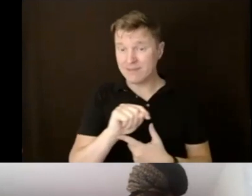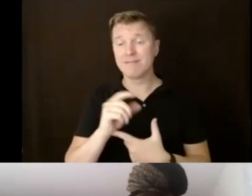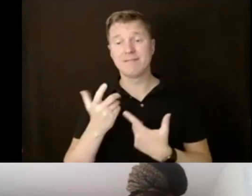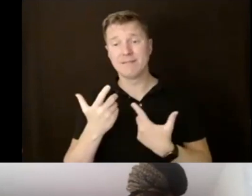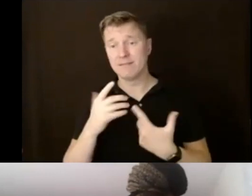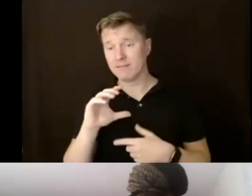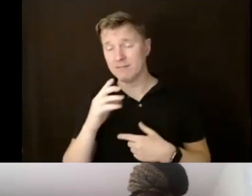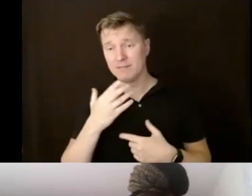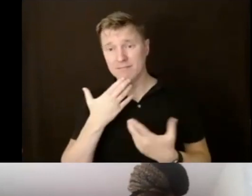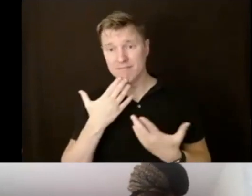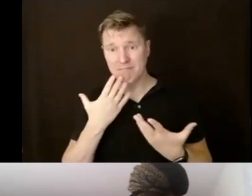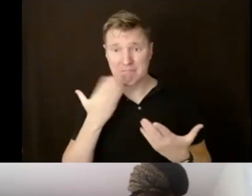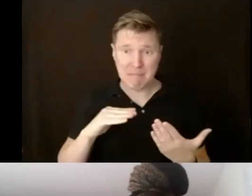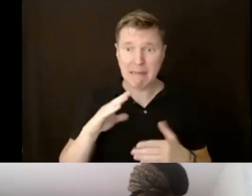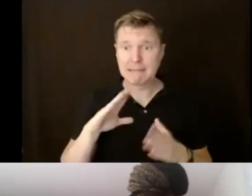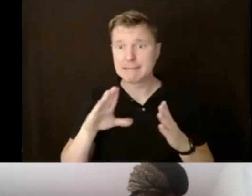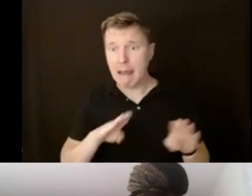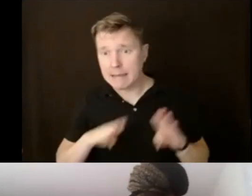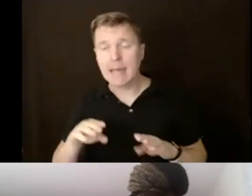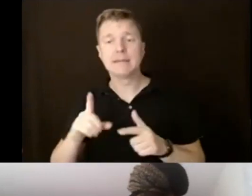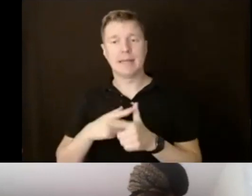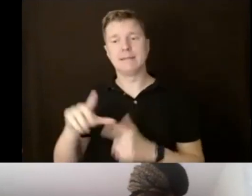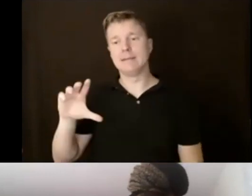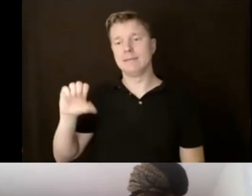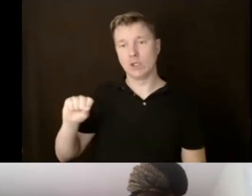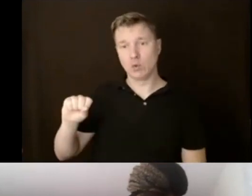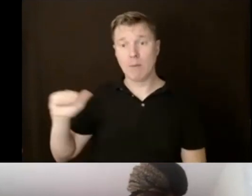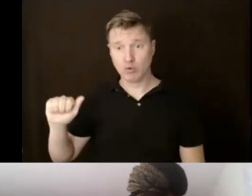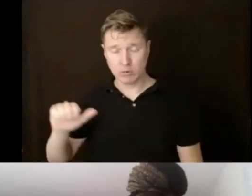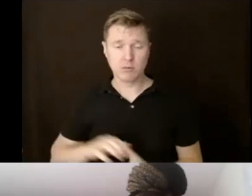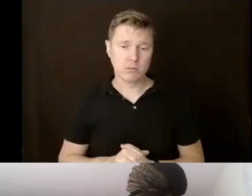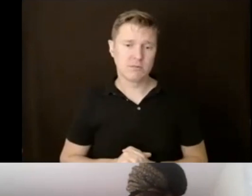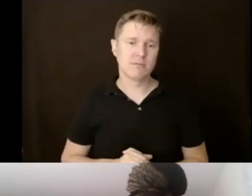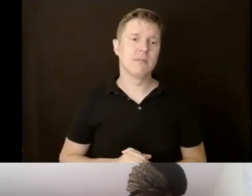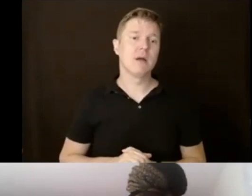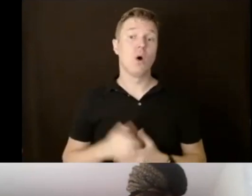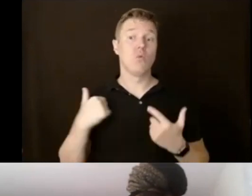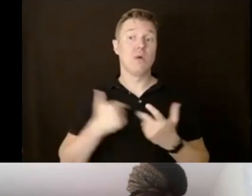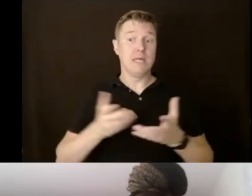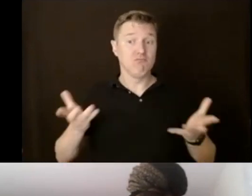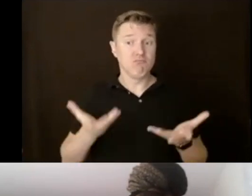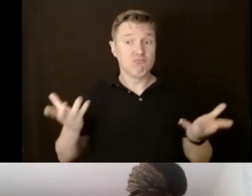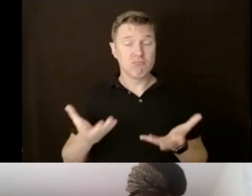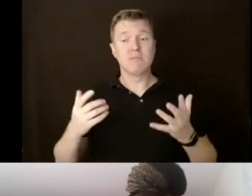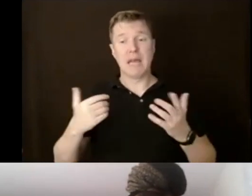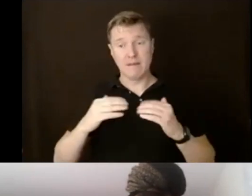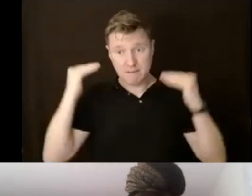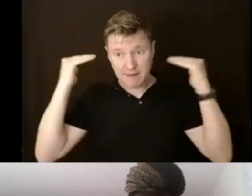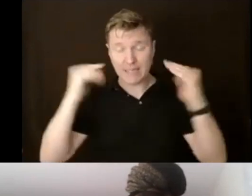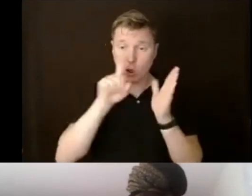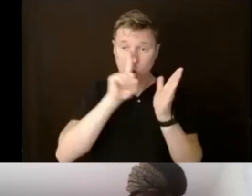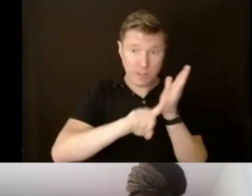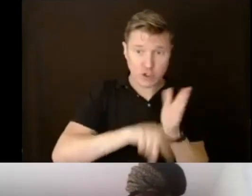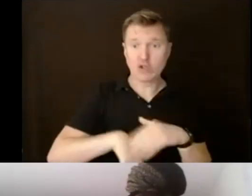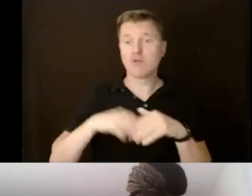everyday Reliance helps leaders establish safe workplaces and strong communities by advancing research, influencing